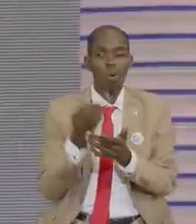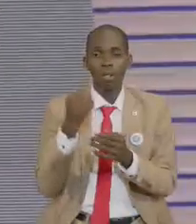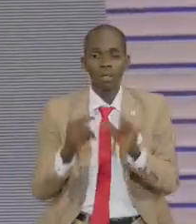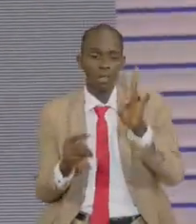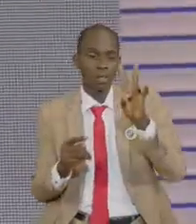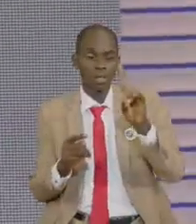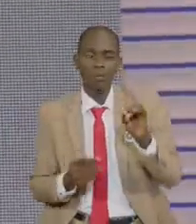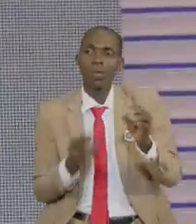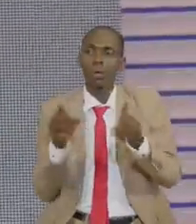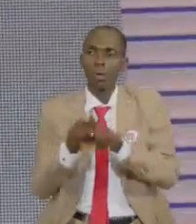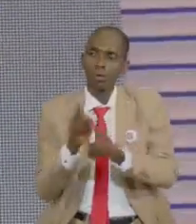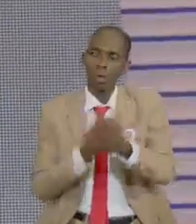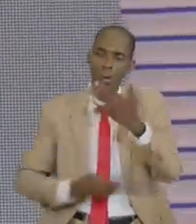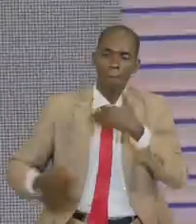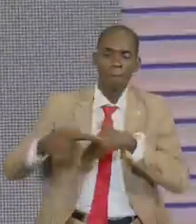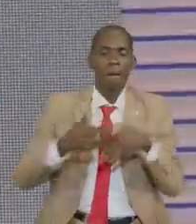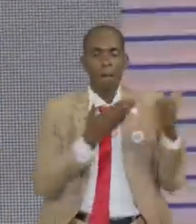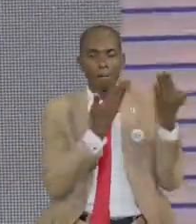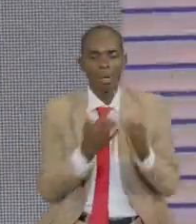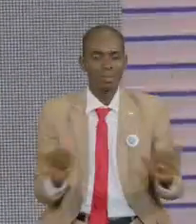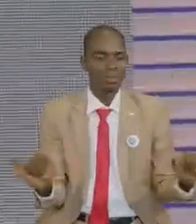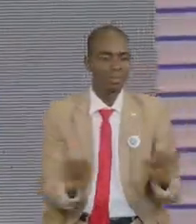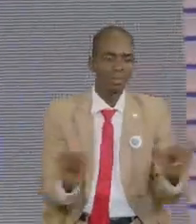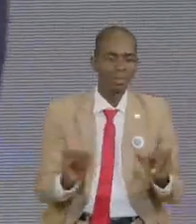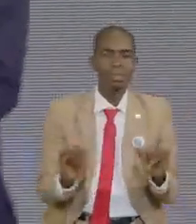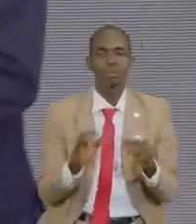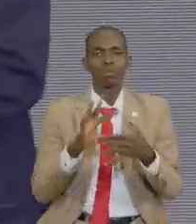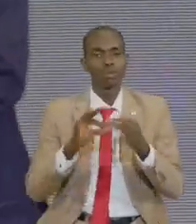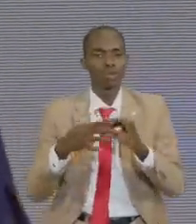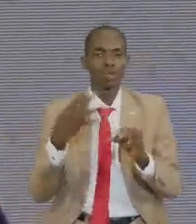reported the same story of victory.